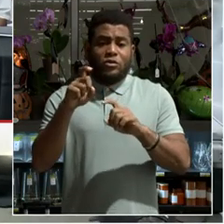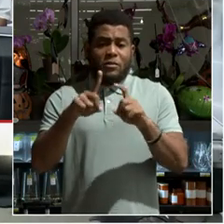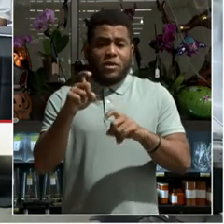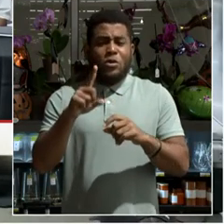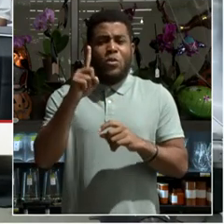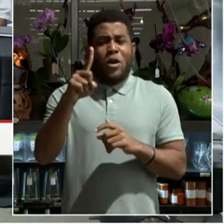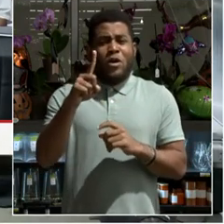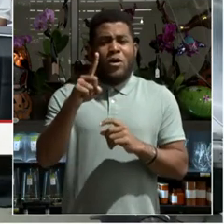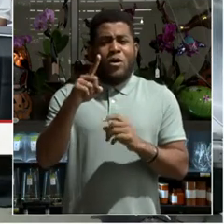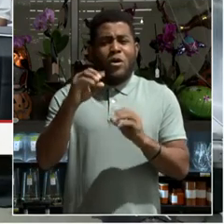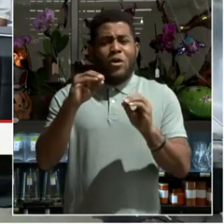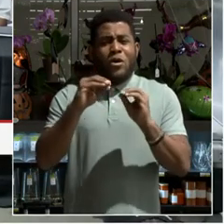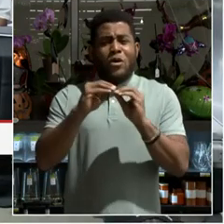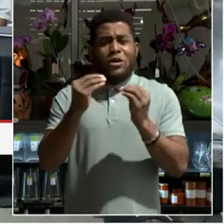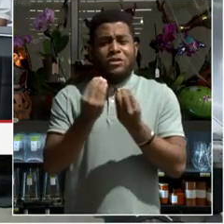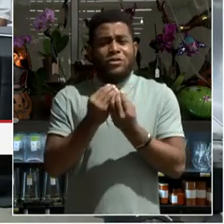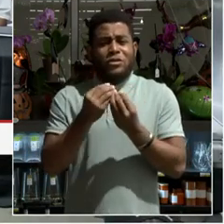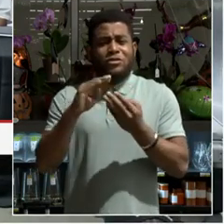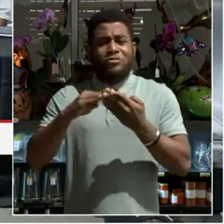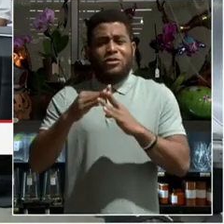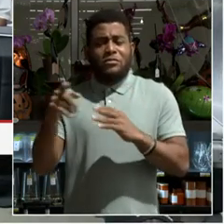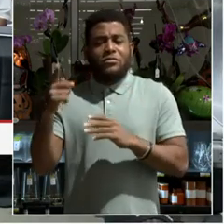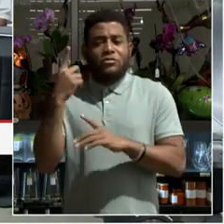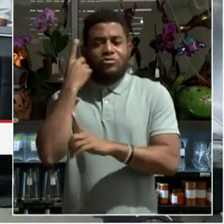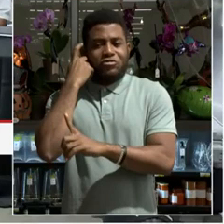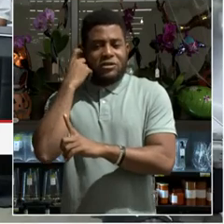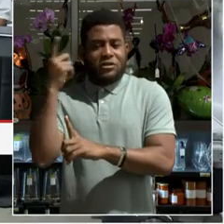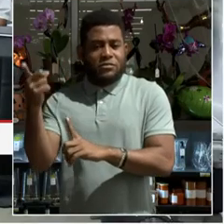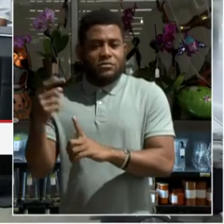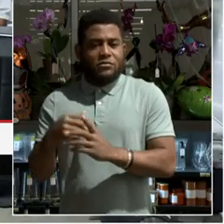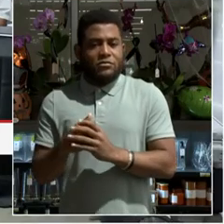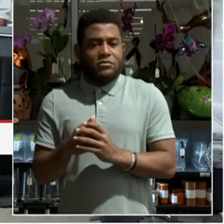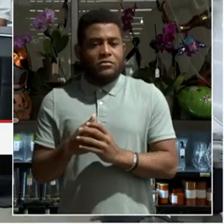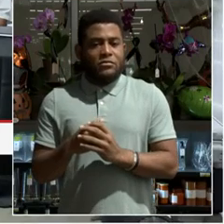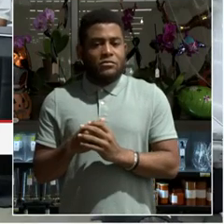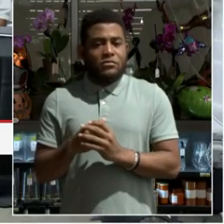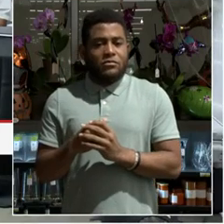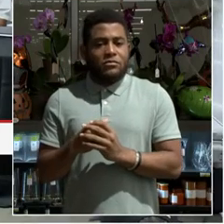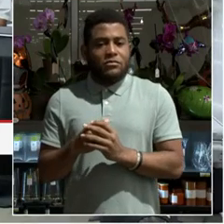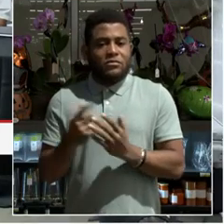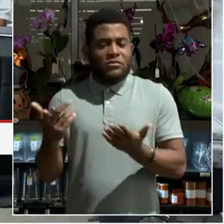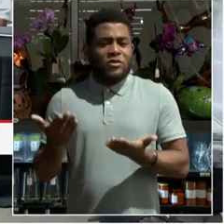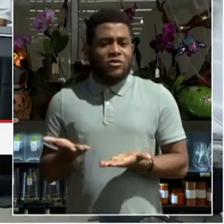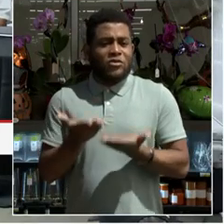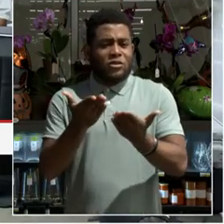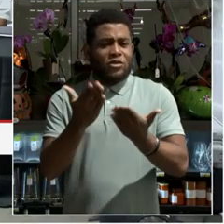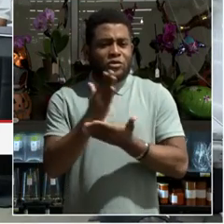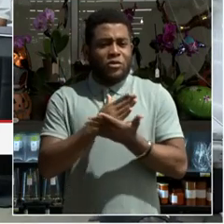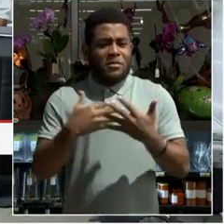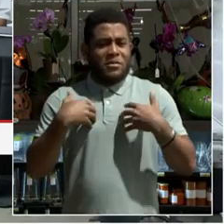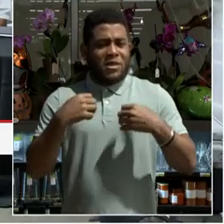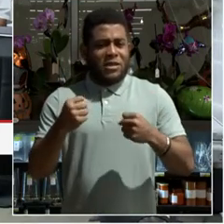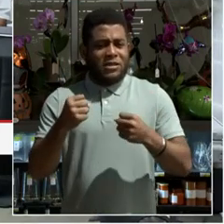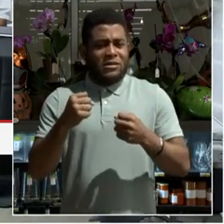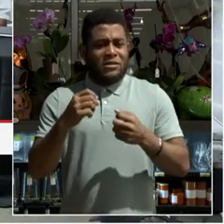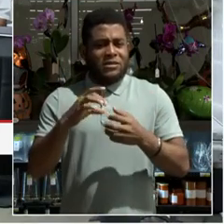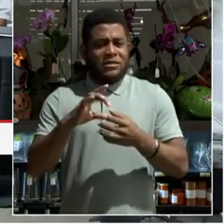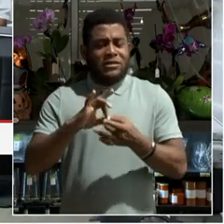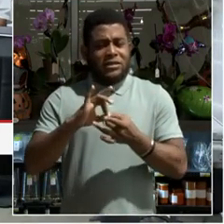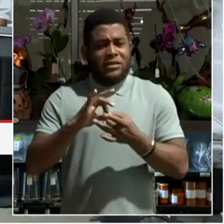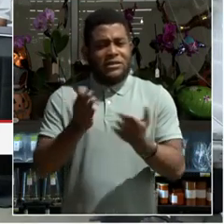that's been in the news recently does offer some health-related referral services, among other things, but I'm referring to Casa